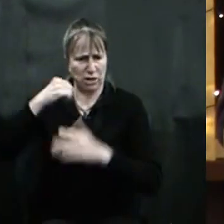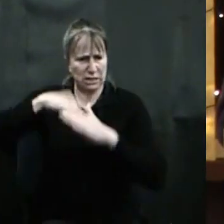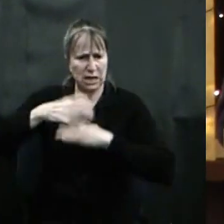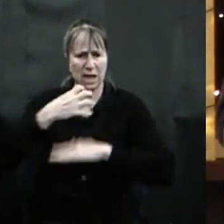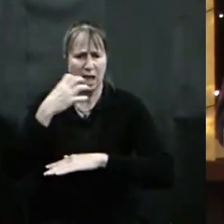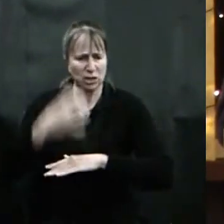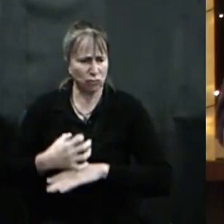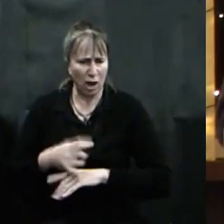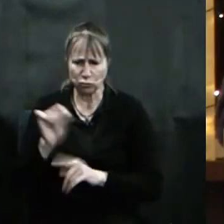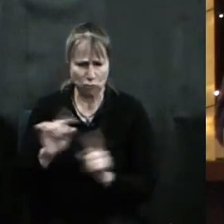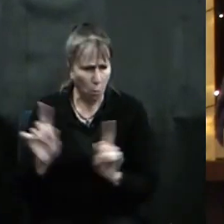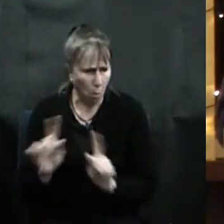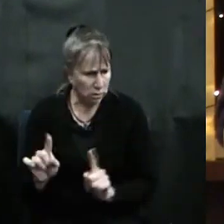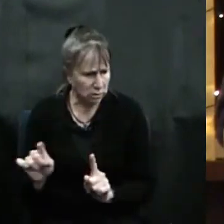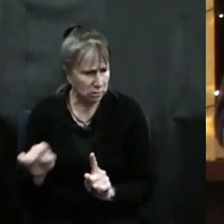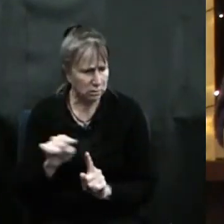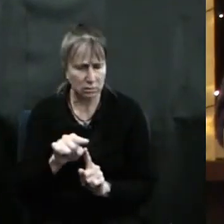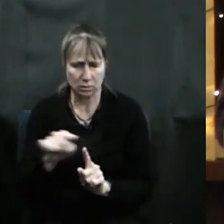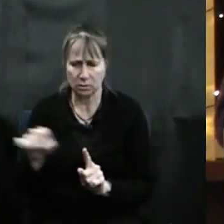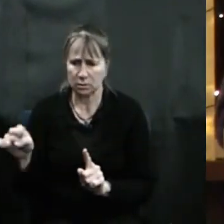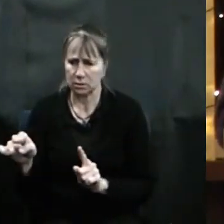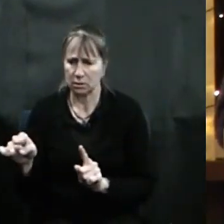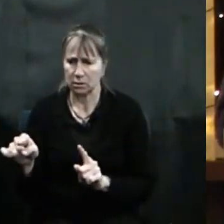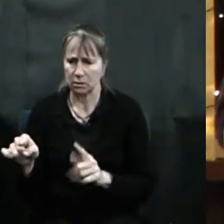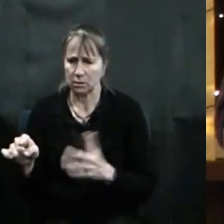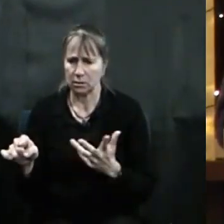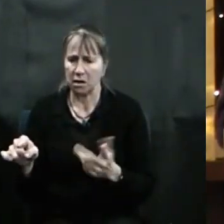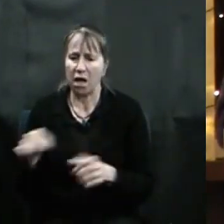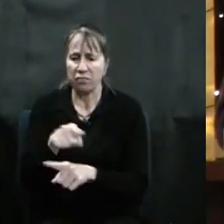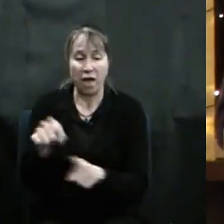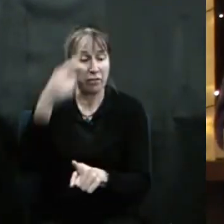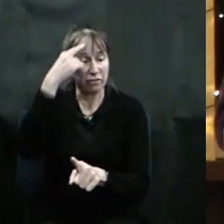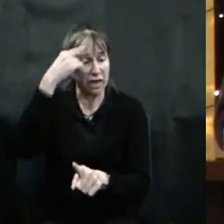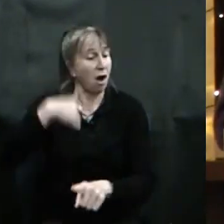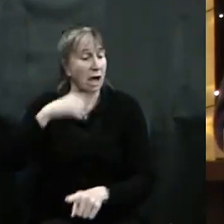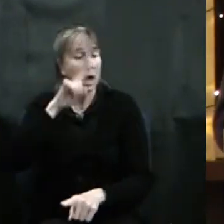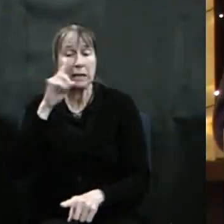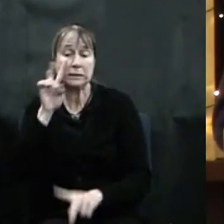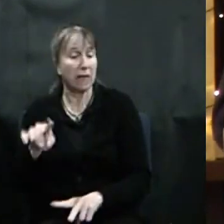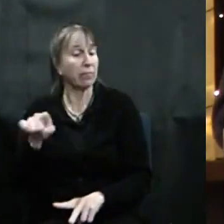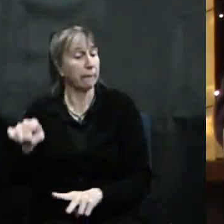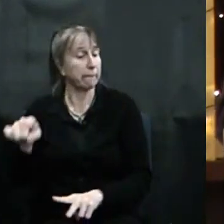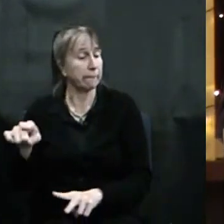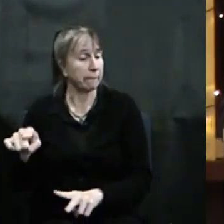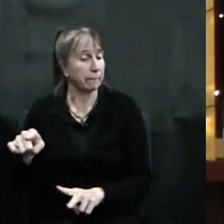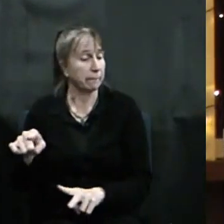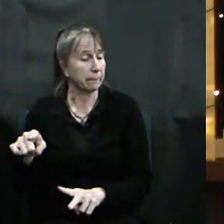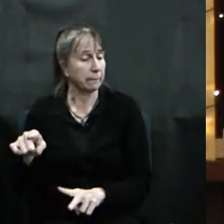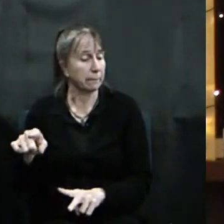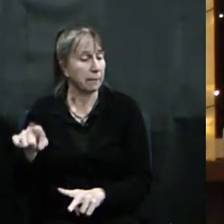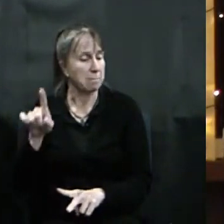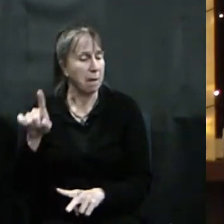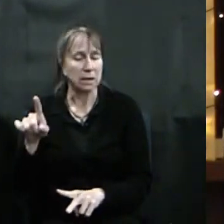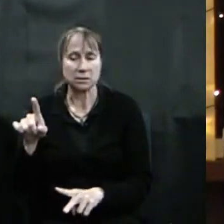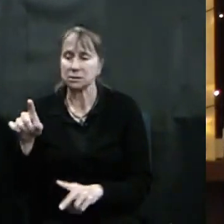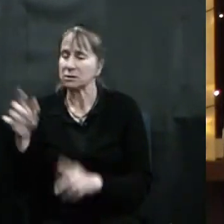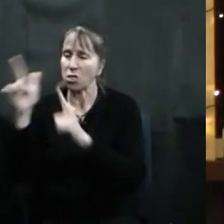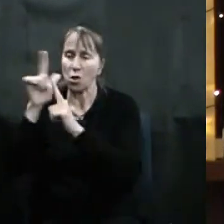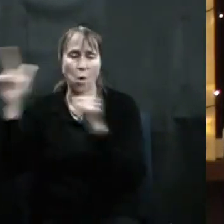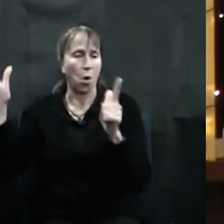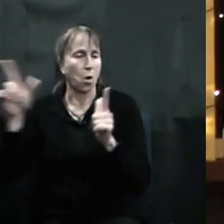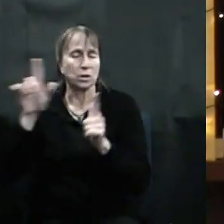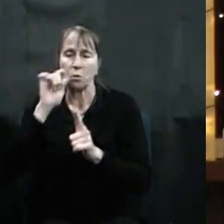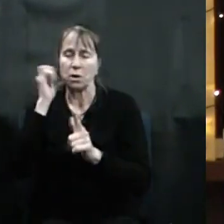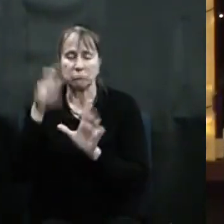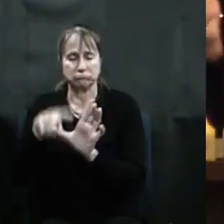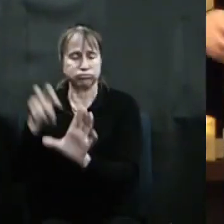they say, the Lord does not see us. The Lord has forsaken the land. Incense, smells,